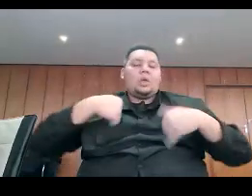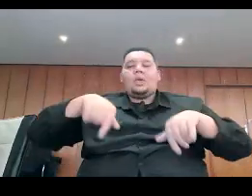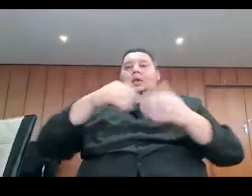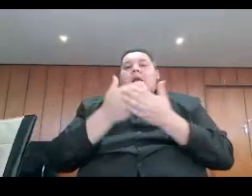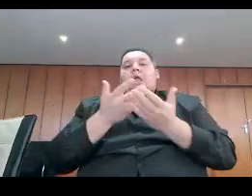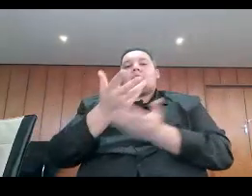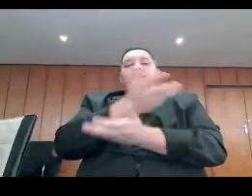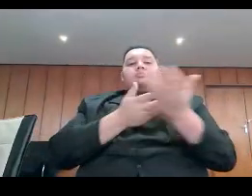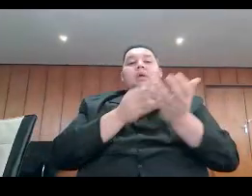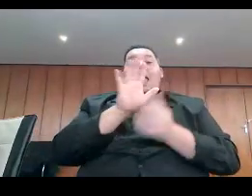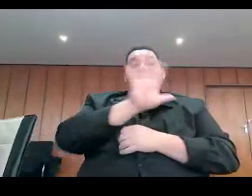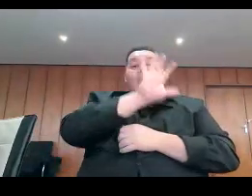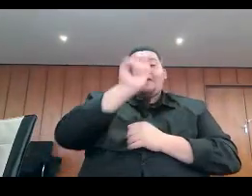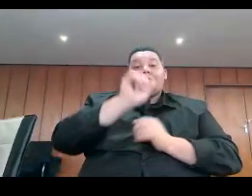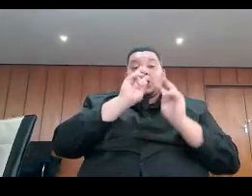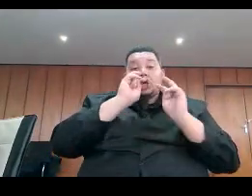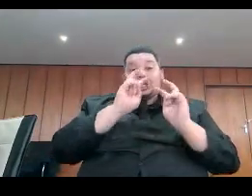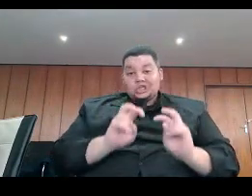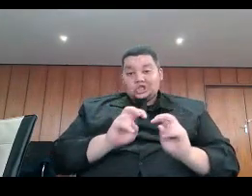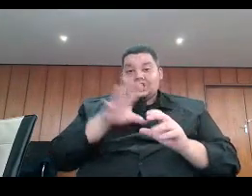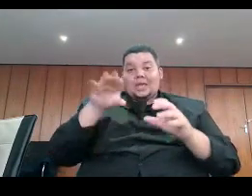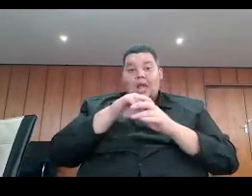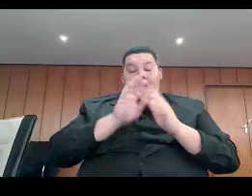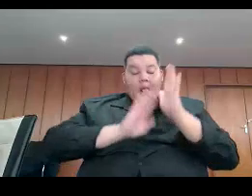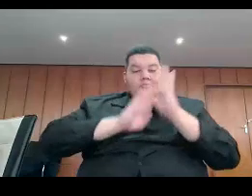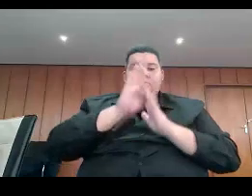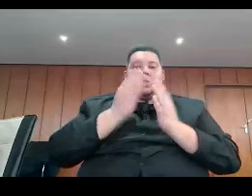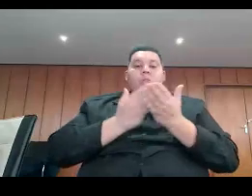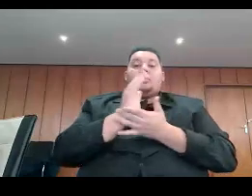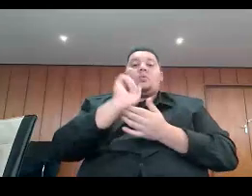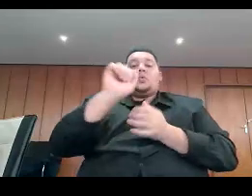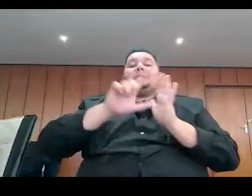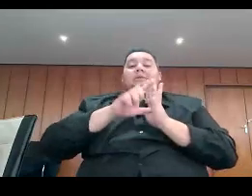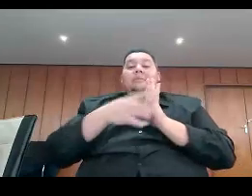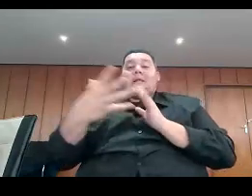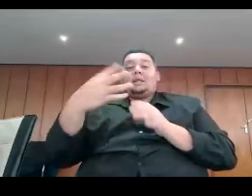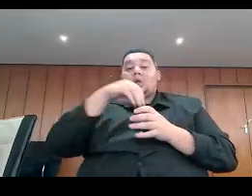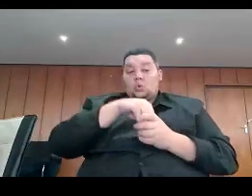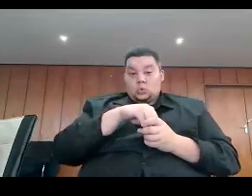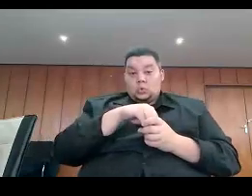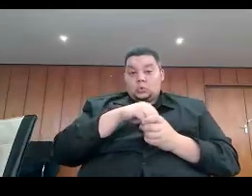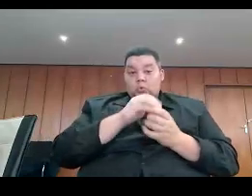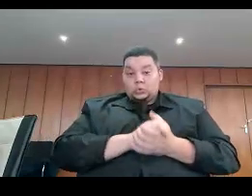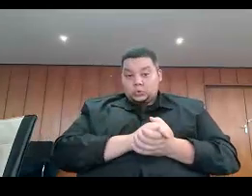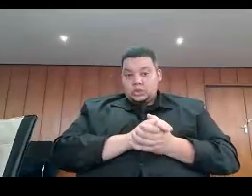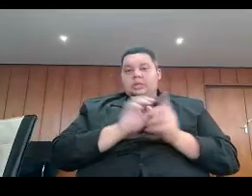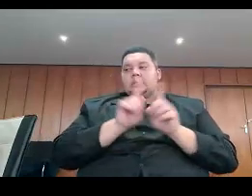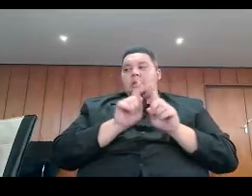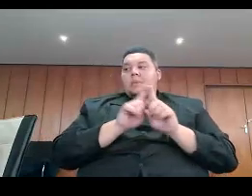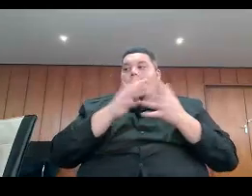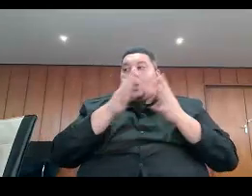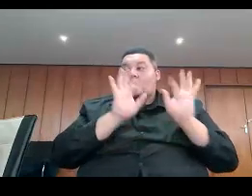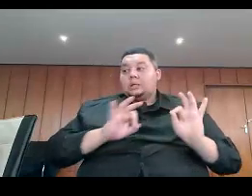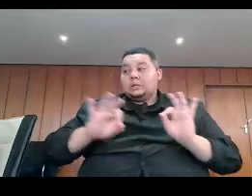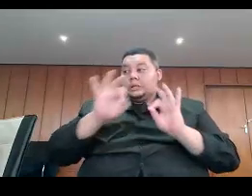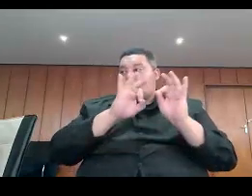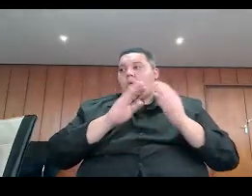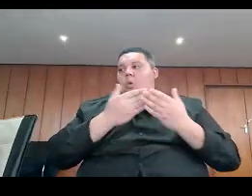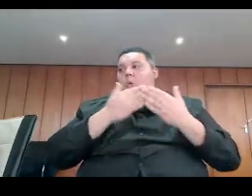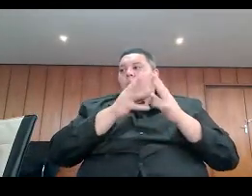talk about African research in excellence through disability inclusion and how that will pave the